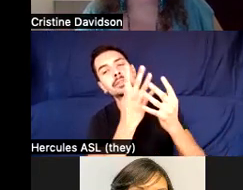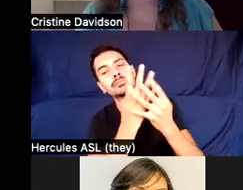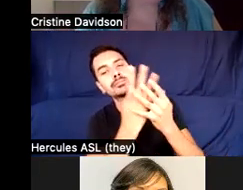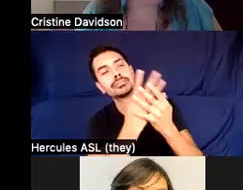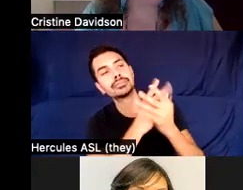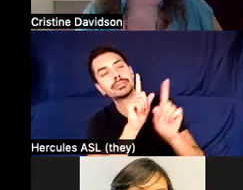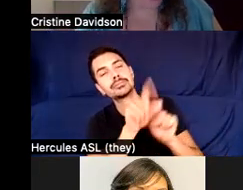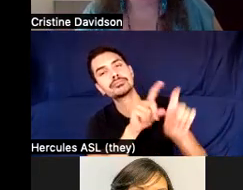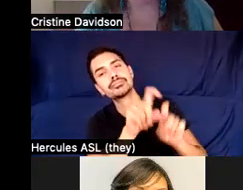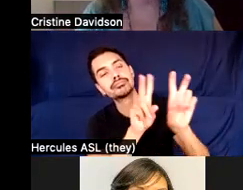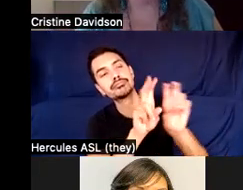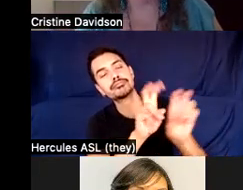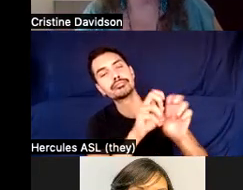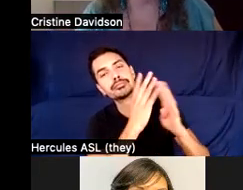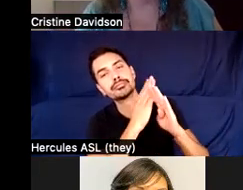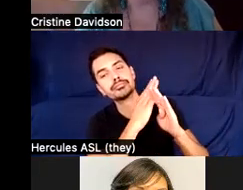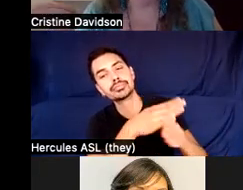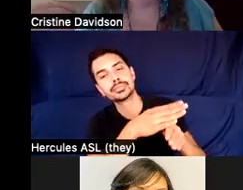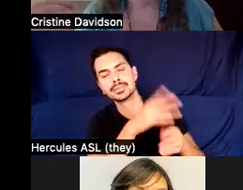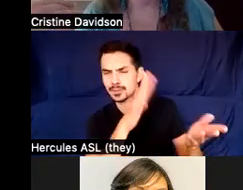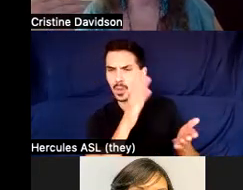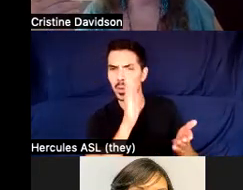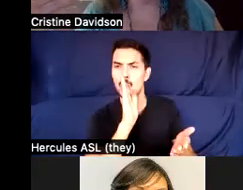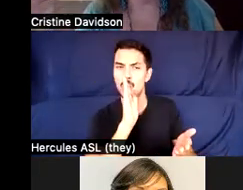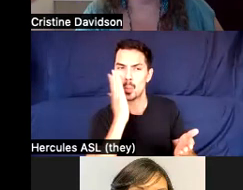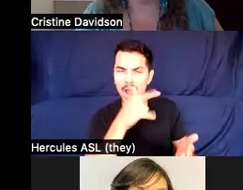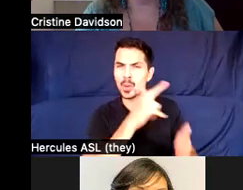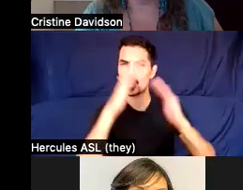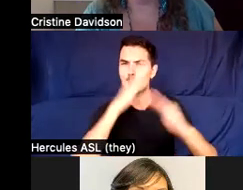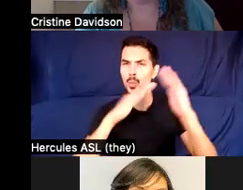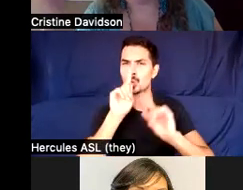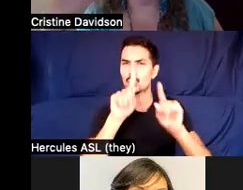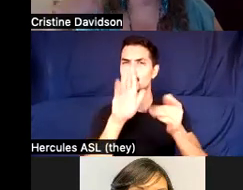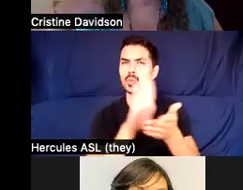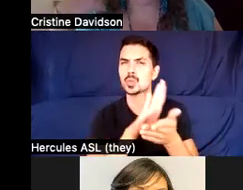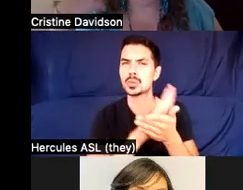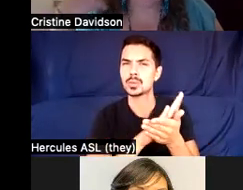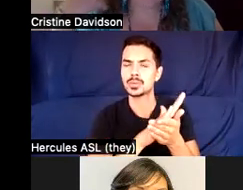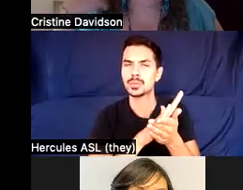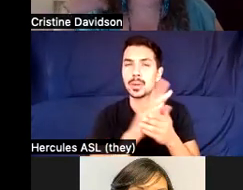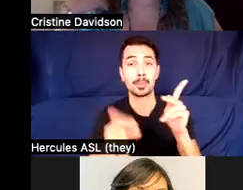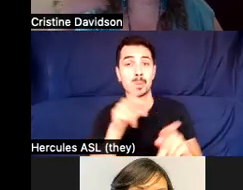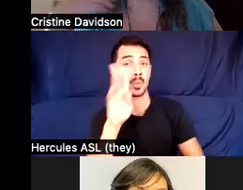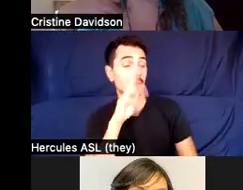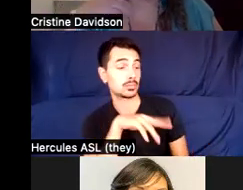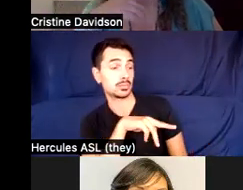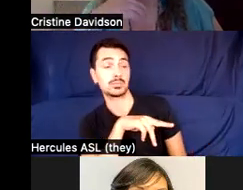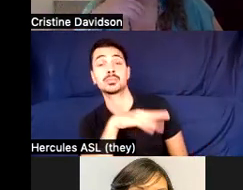makes me, well, what am I worried about going? Why am I worried about going? Are people going to see it, that it happened to